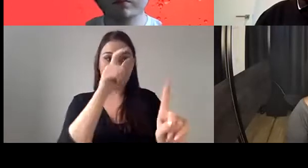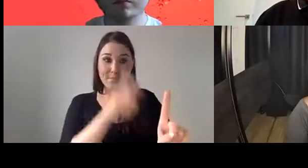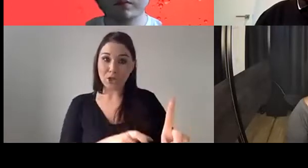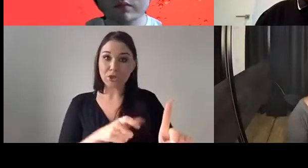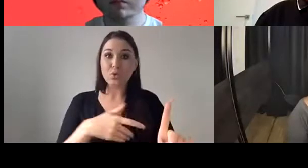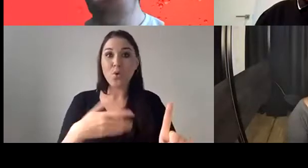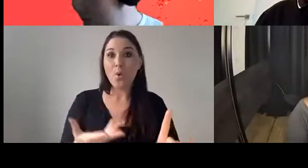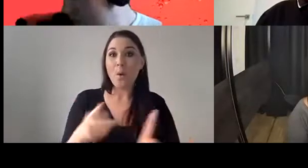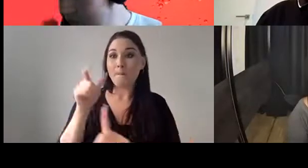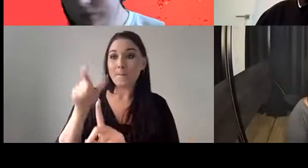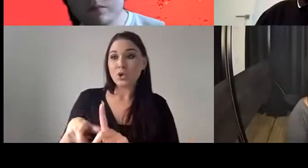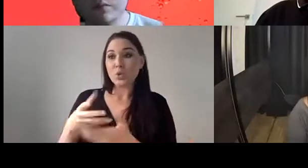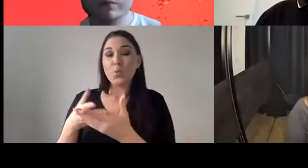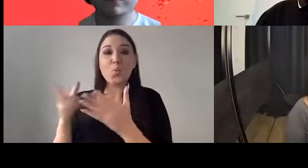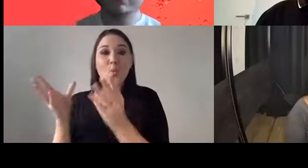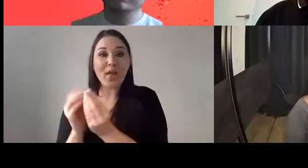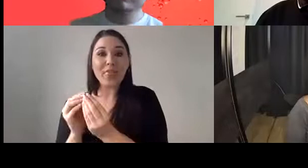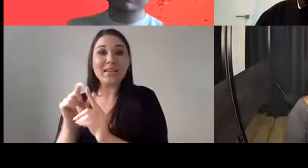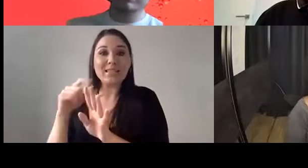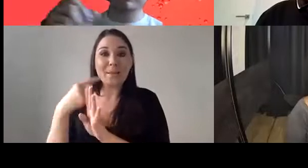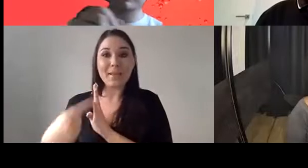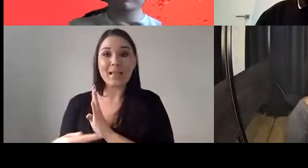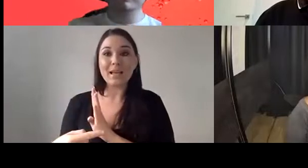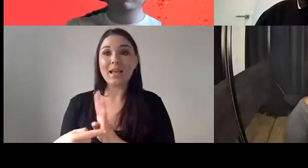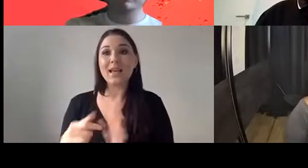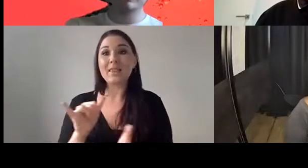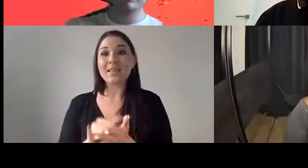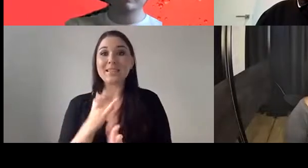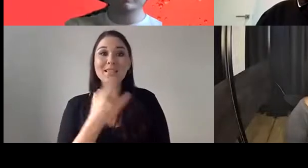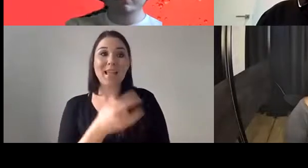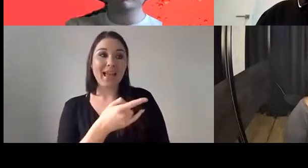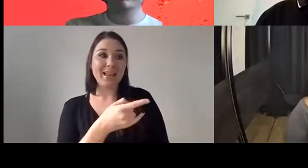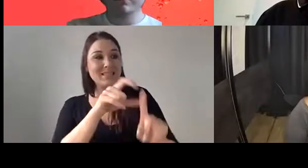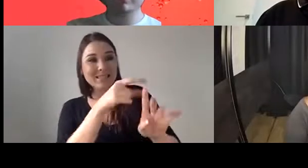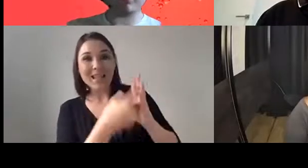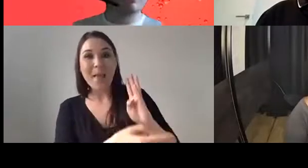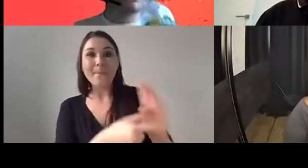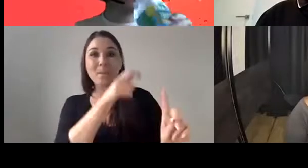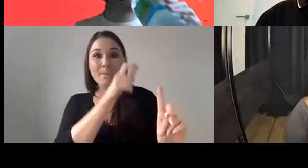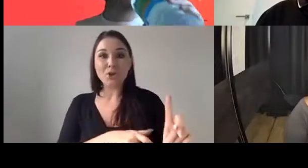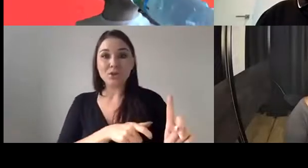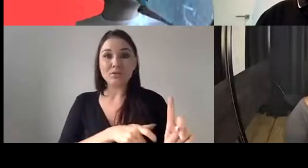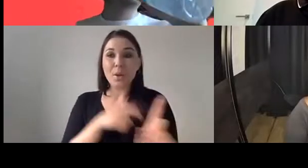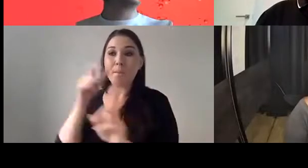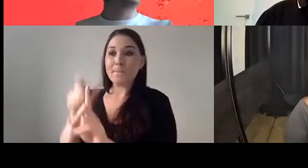with a disability, rather than using, say, disabled person. And I think there's